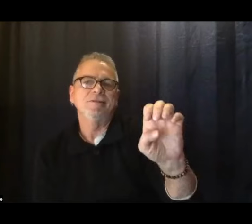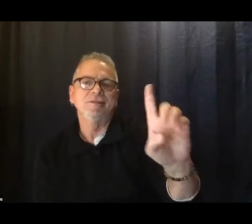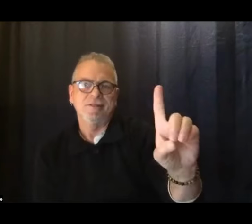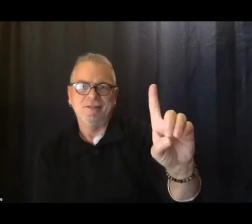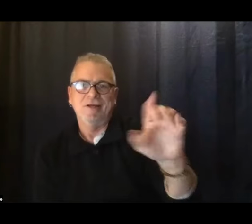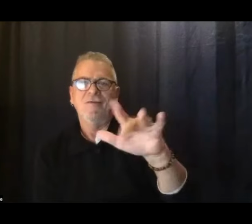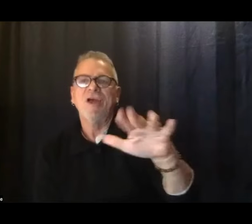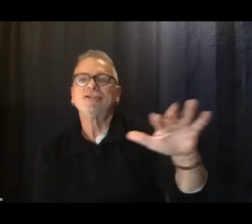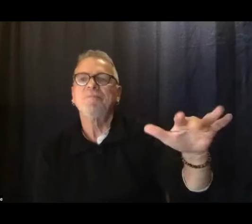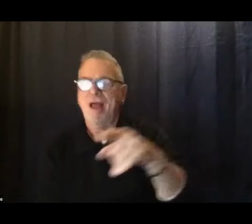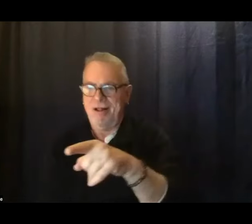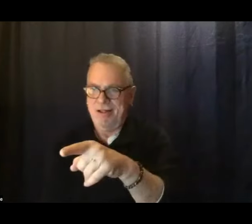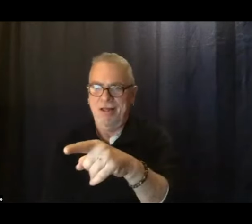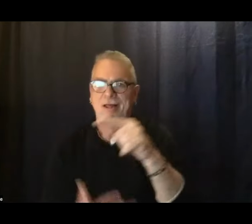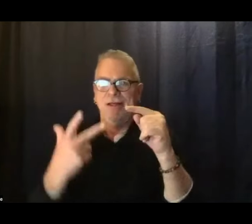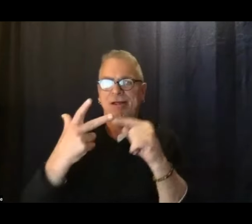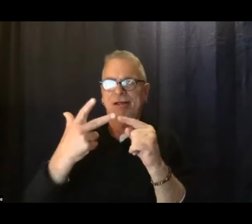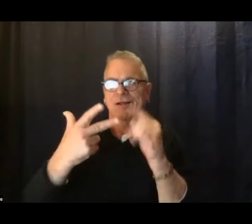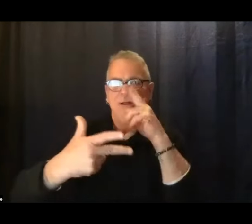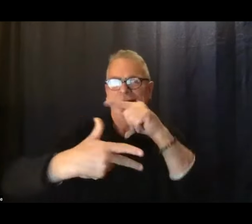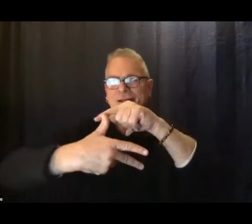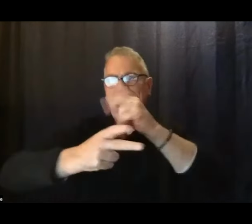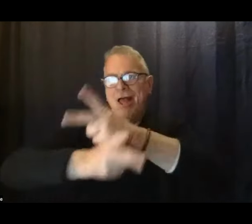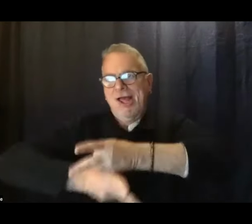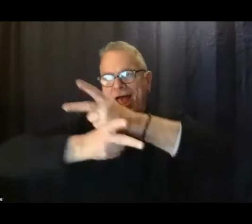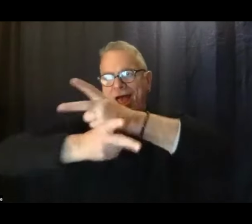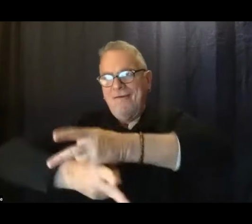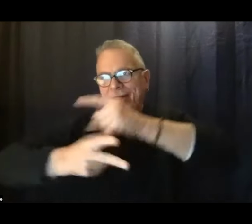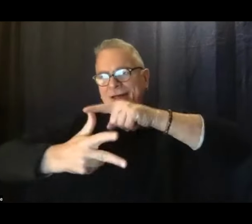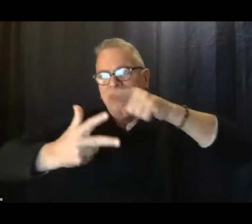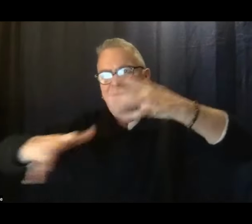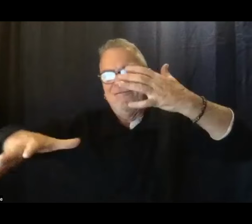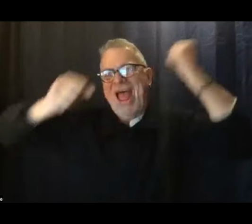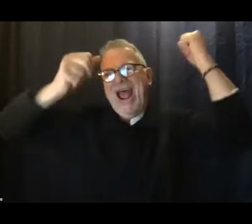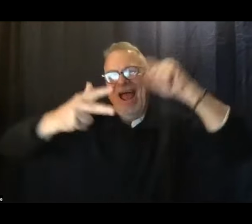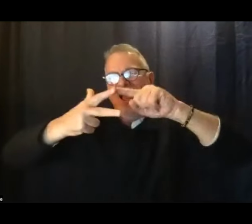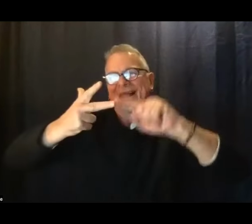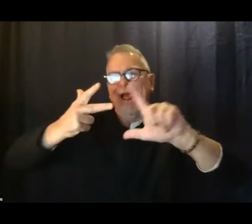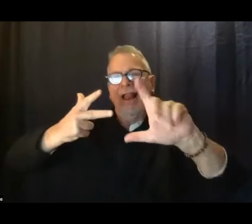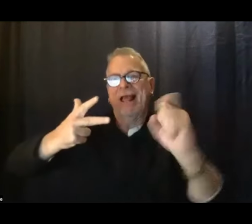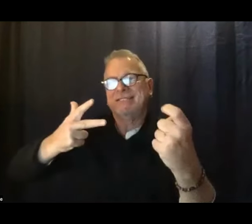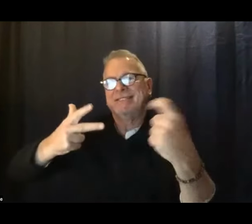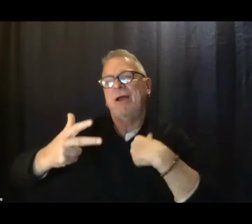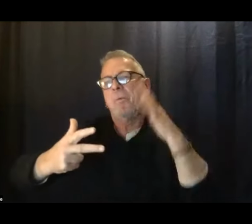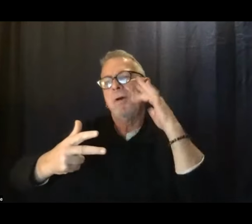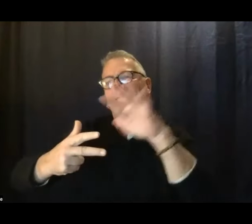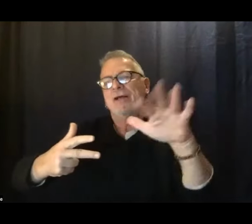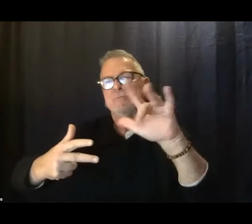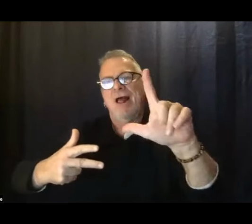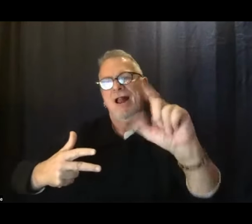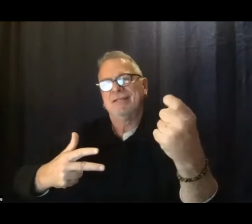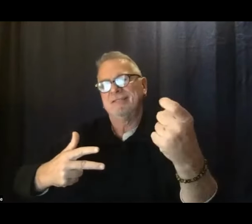the sign and a word are blended into one. Sign. So you have careful,